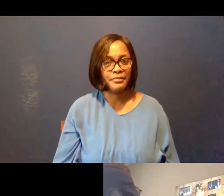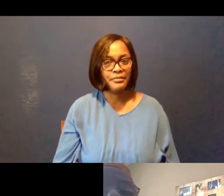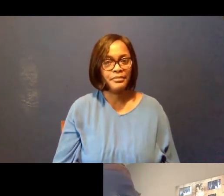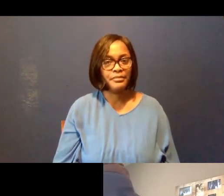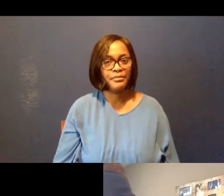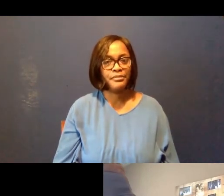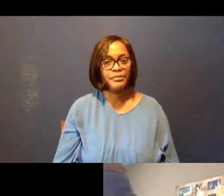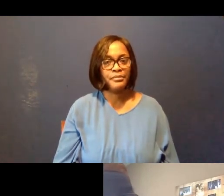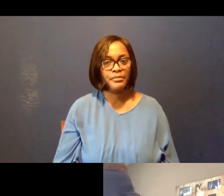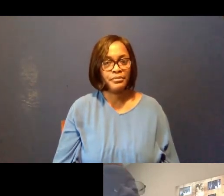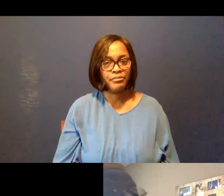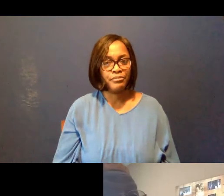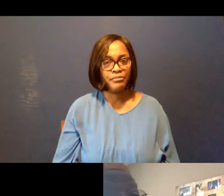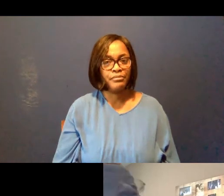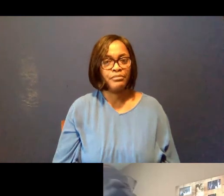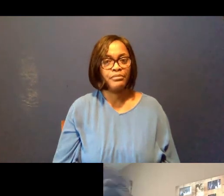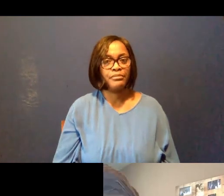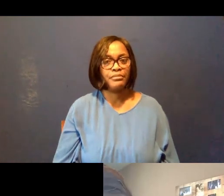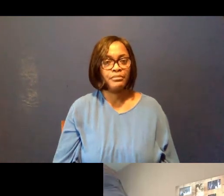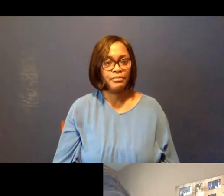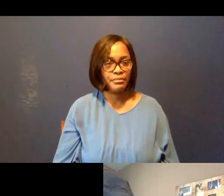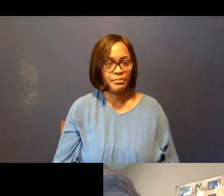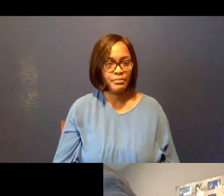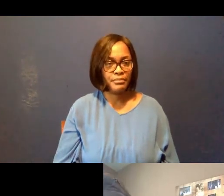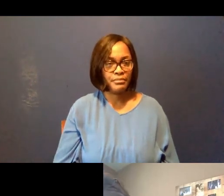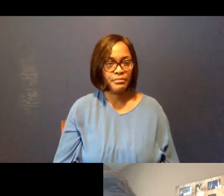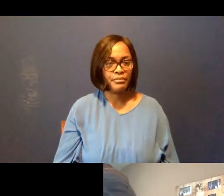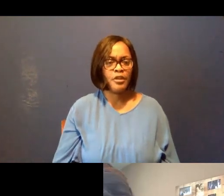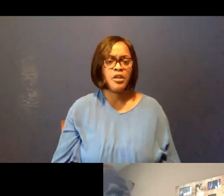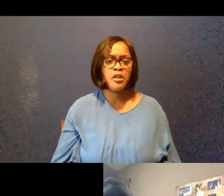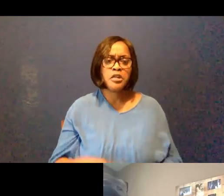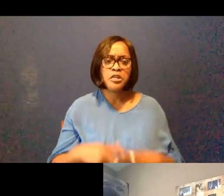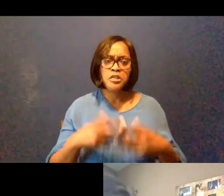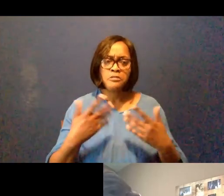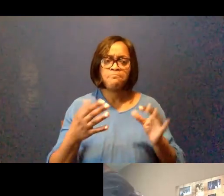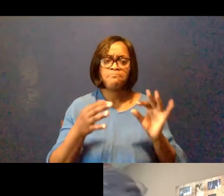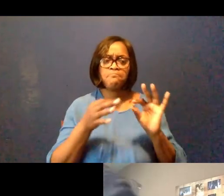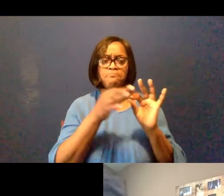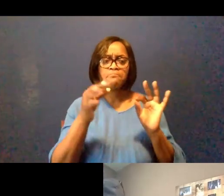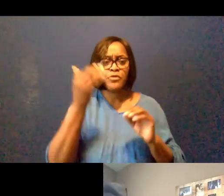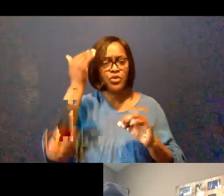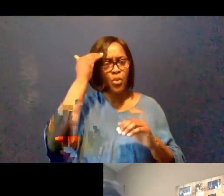And I think it starts with the